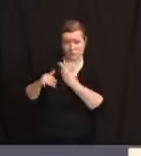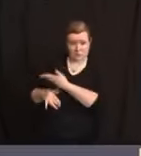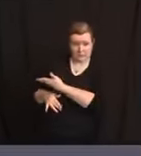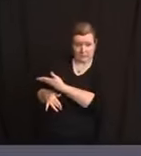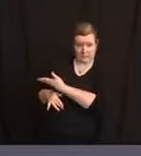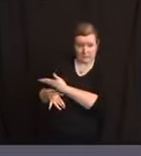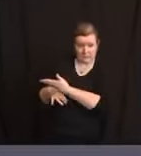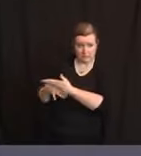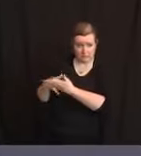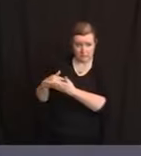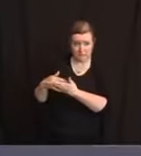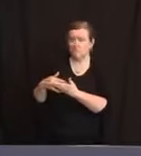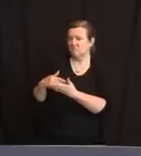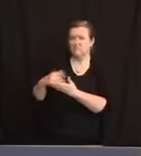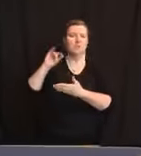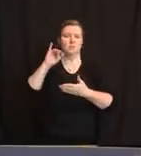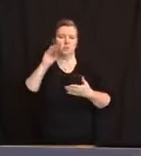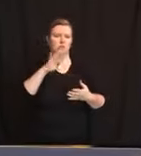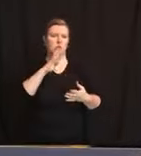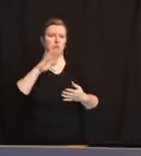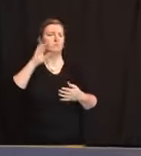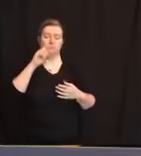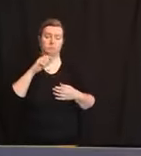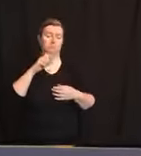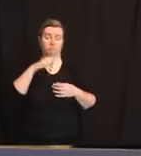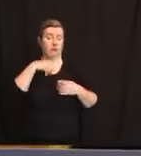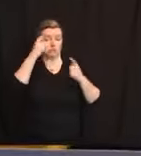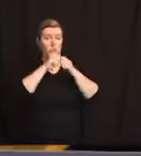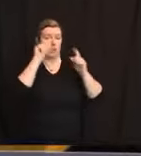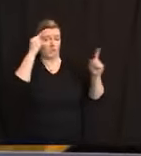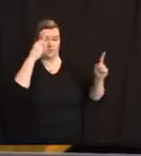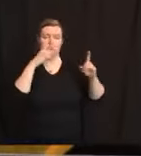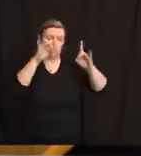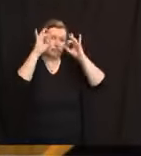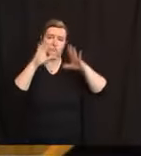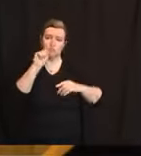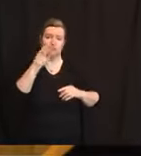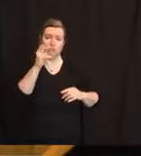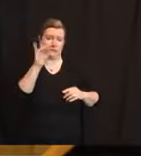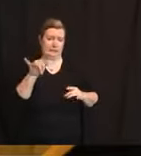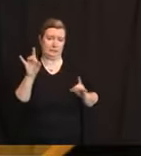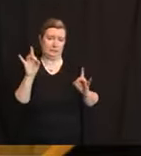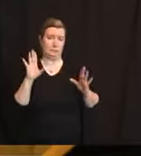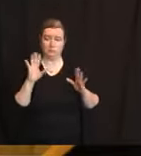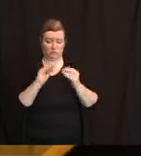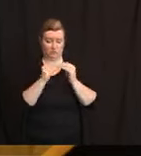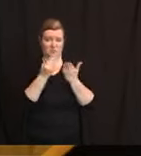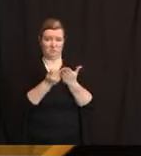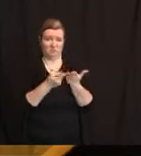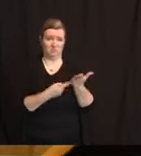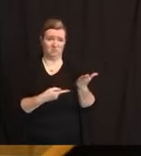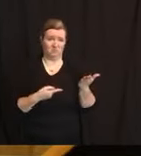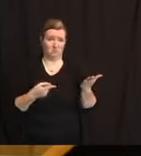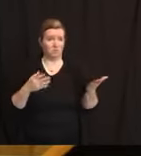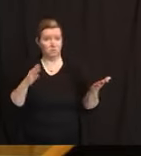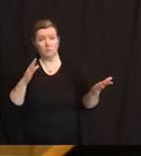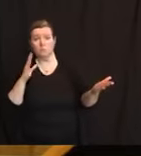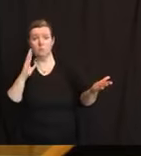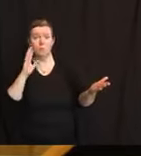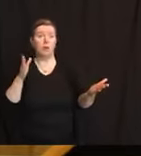is a tragedy, and like he said, the numbers don't lie. And I'll reach out to anyone that will help